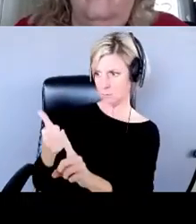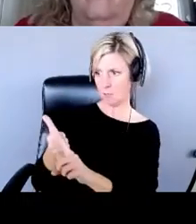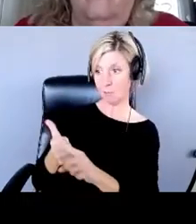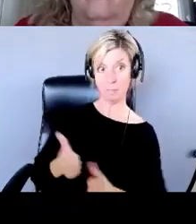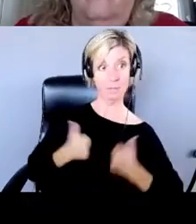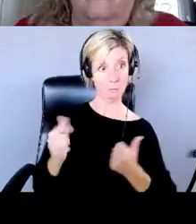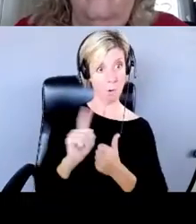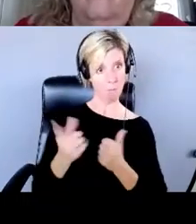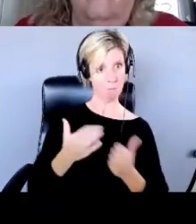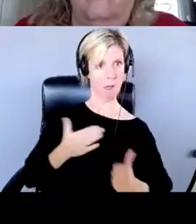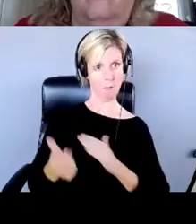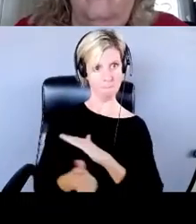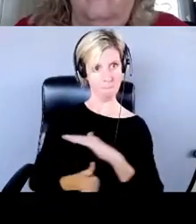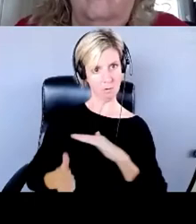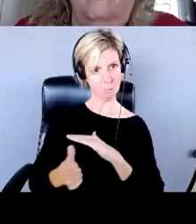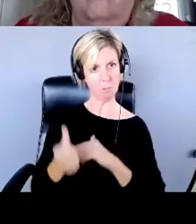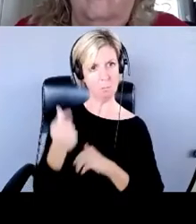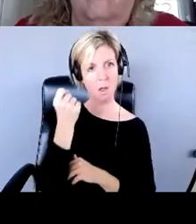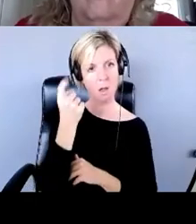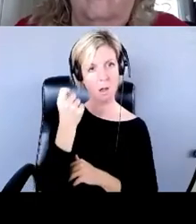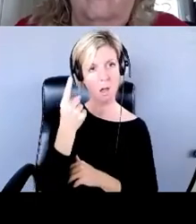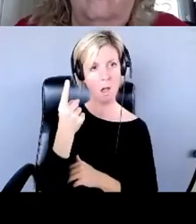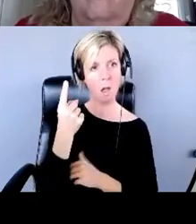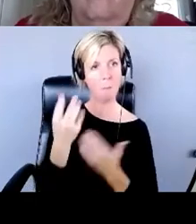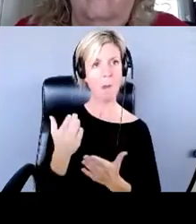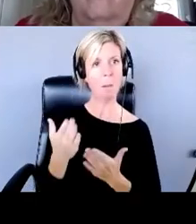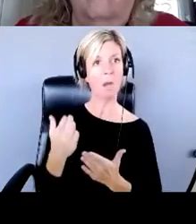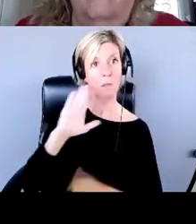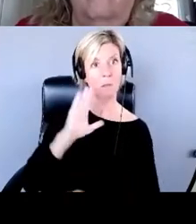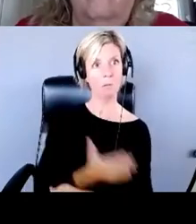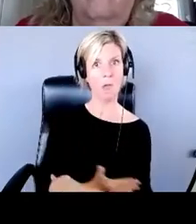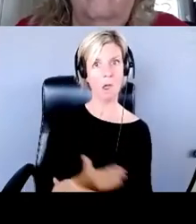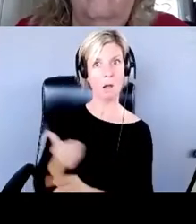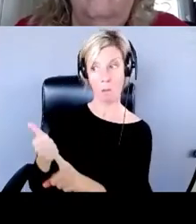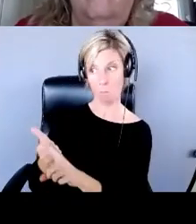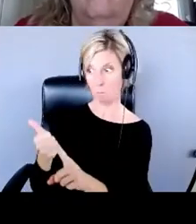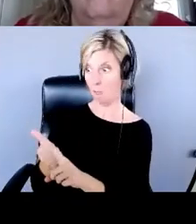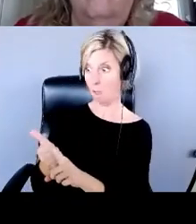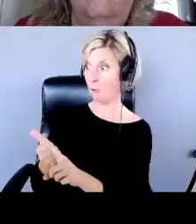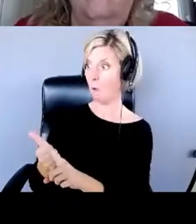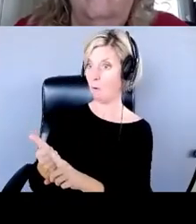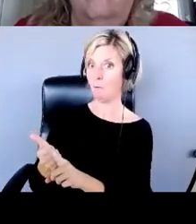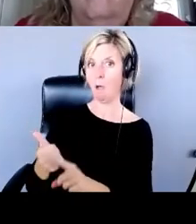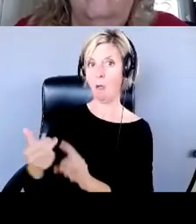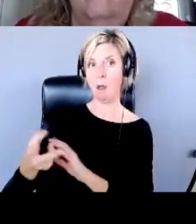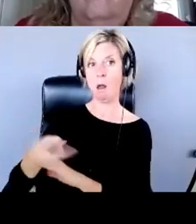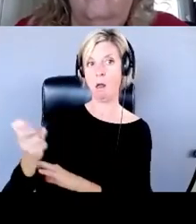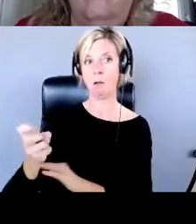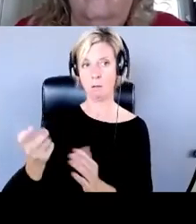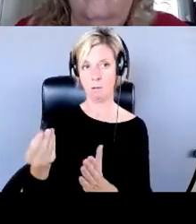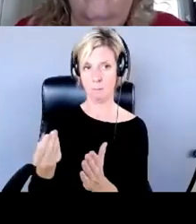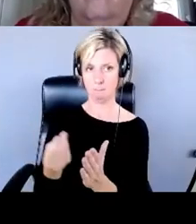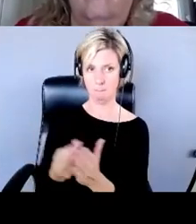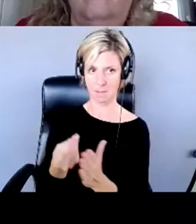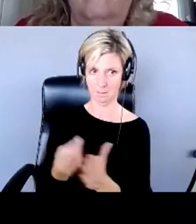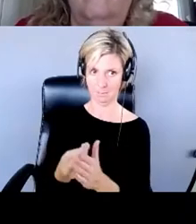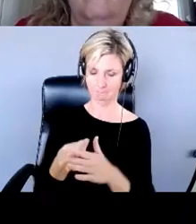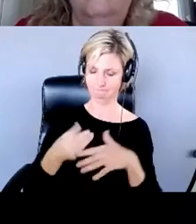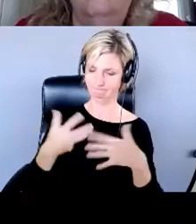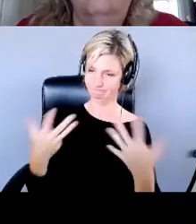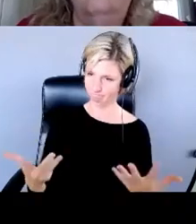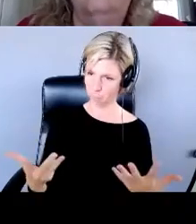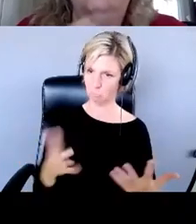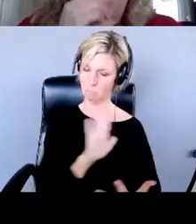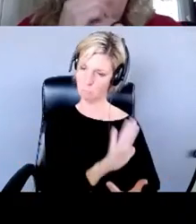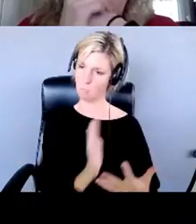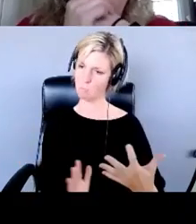he's attacking her bank account. So, you know, there are so many dynamics at play. And I think